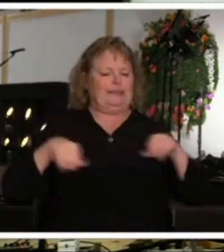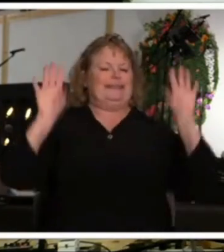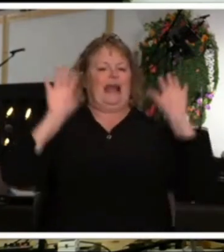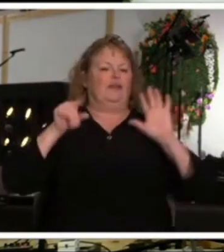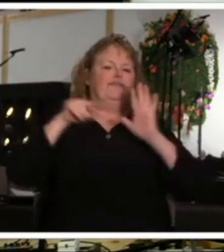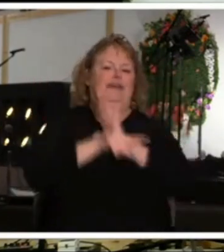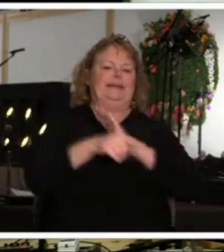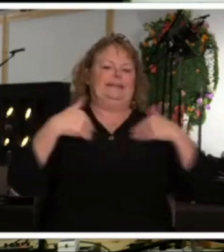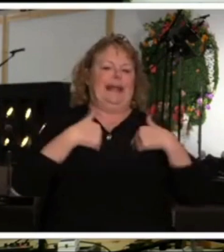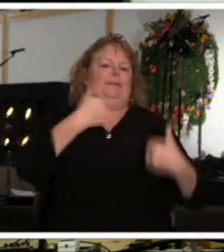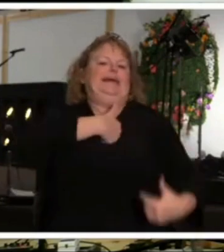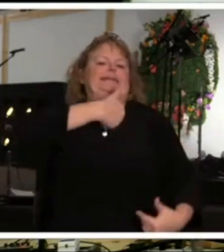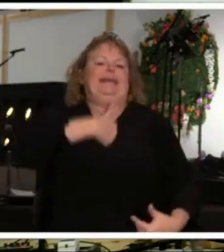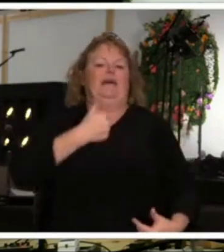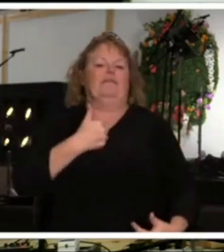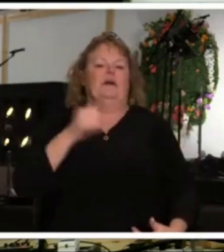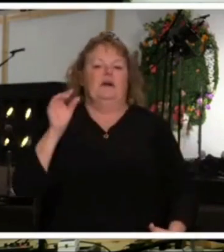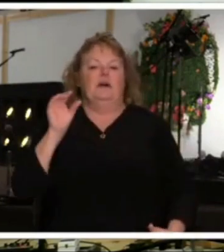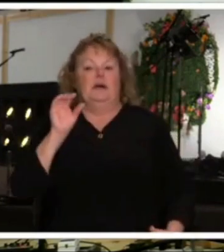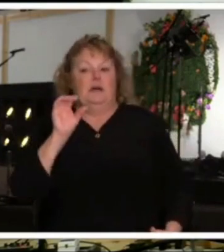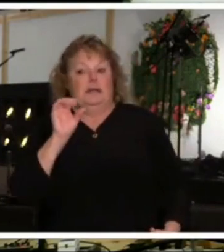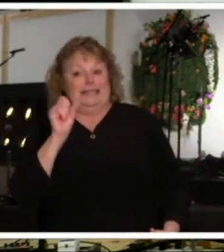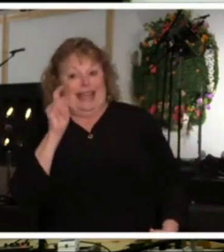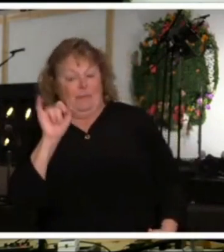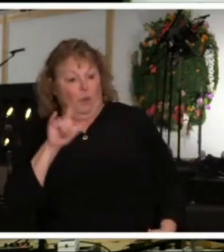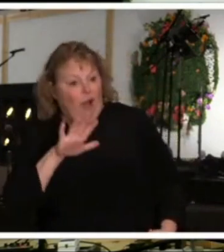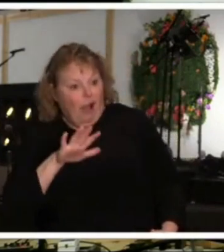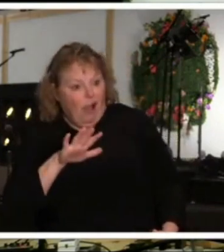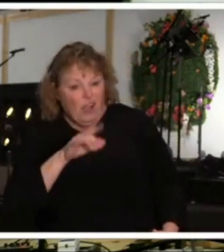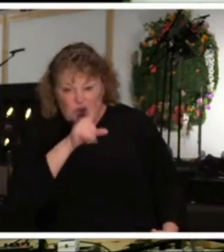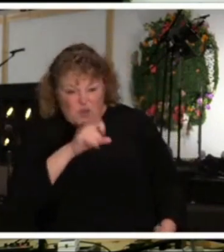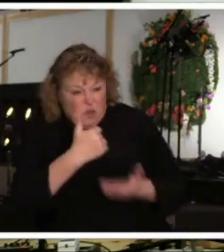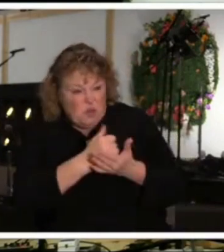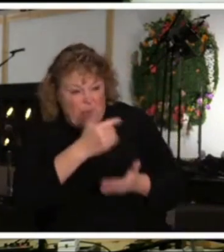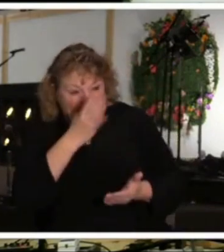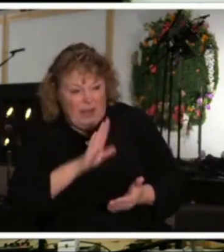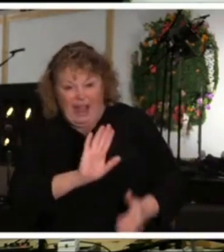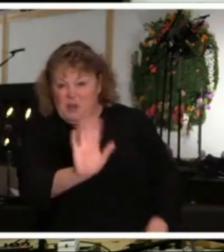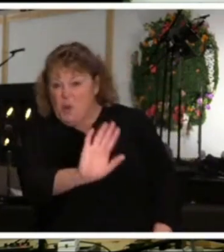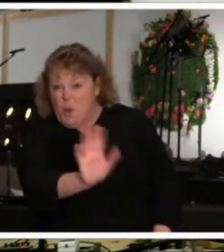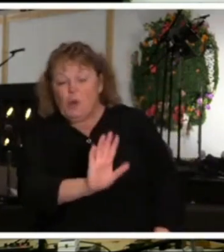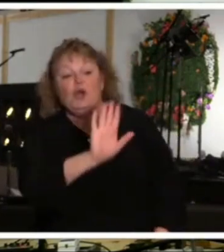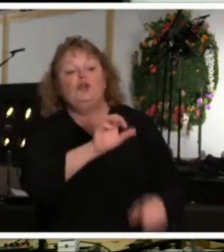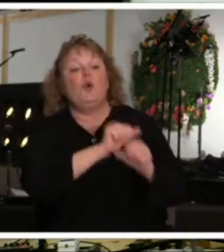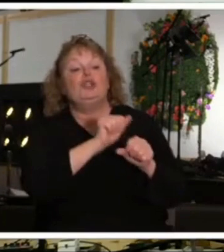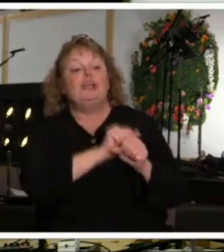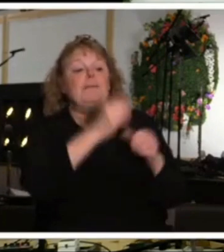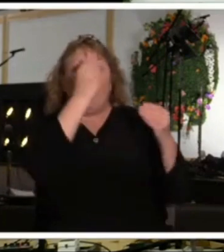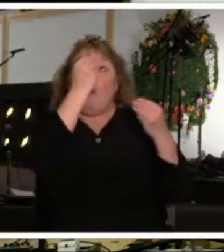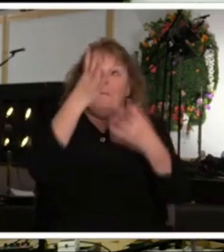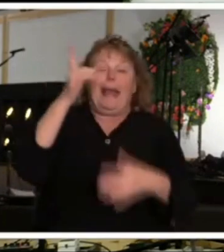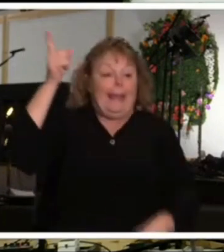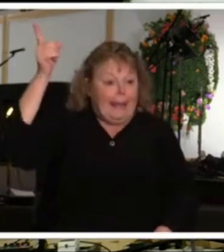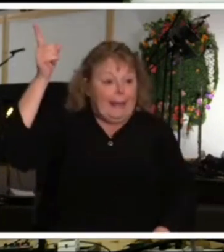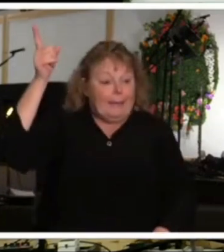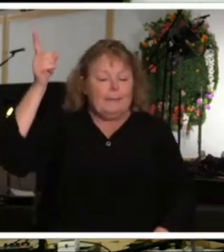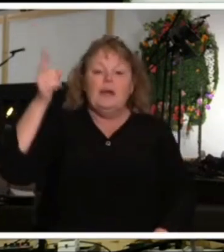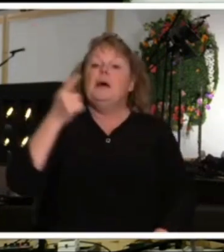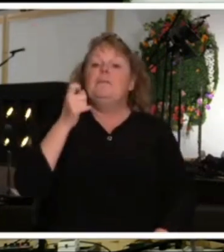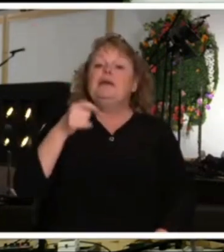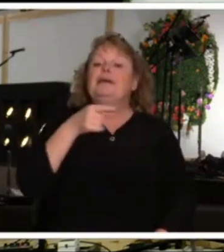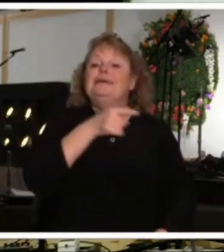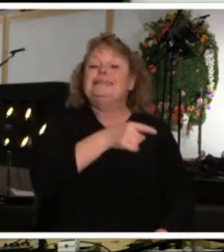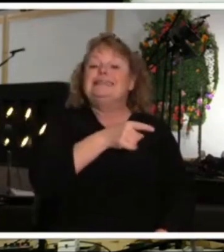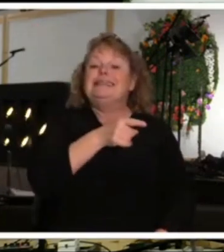comes and pretty much tells him, it's not your job to help God out. Your job is to obey. And because of